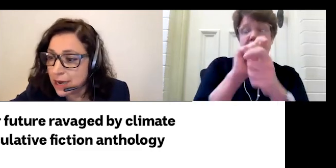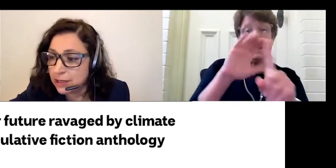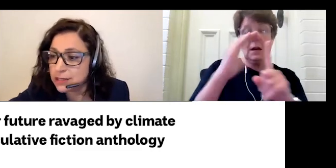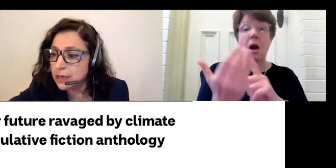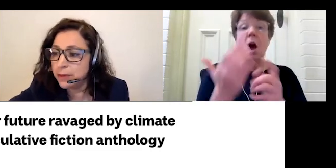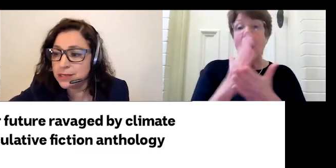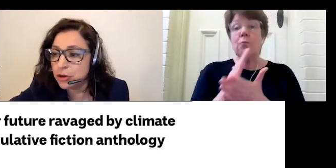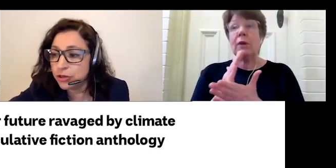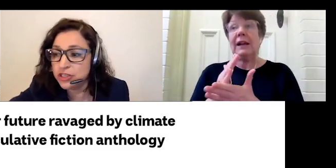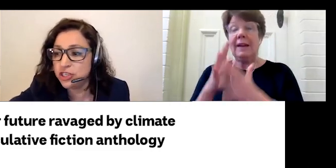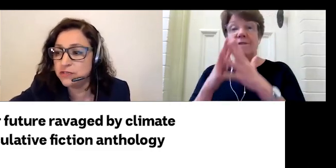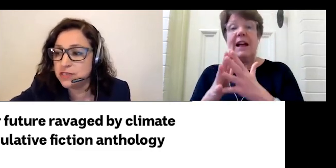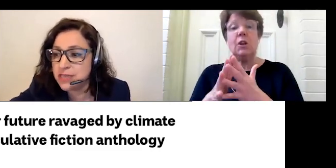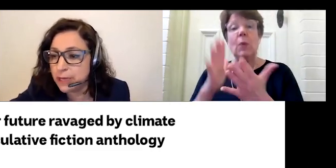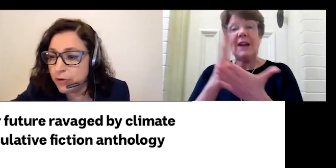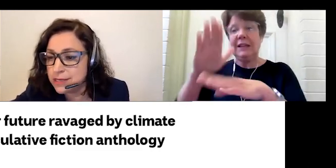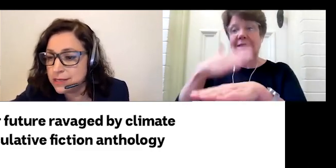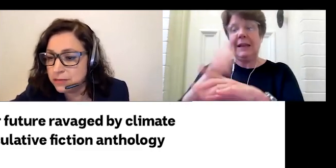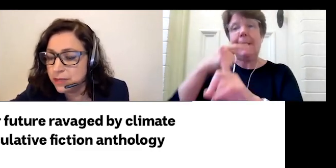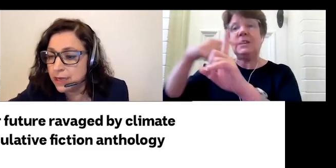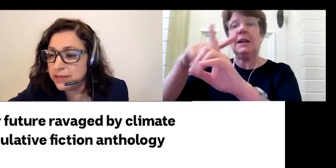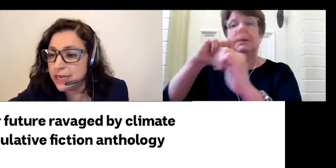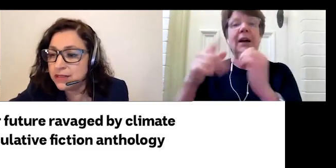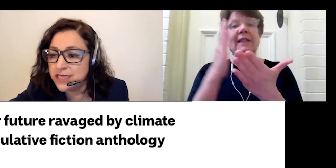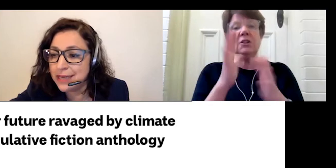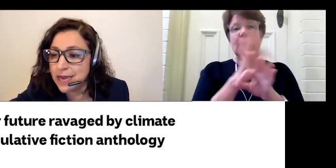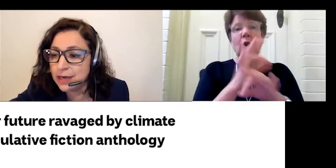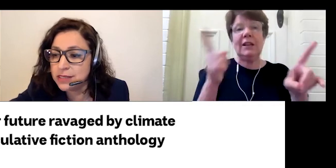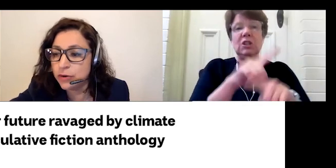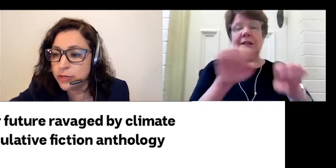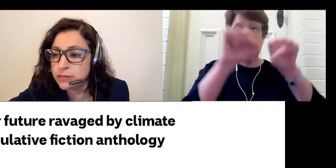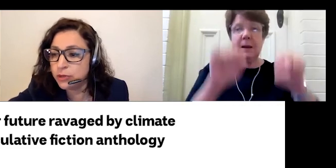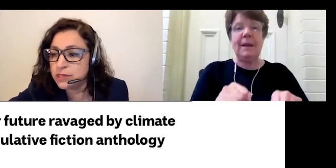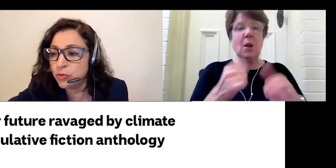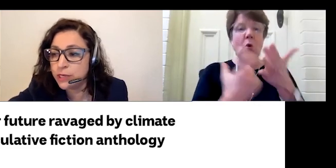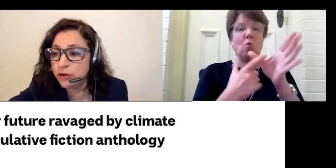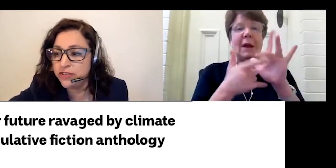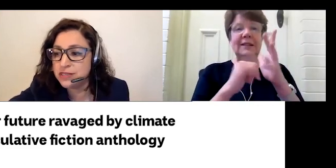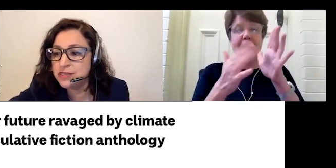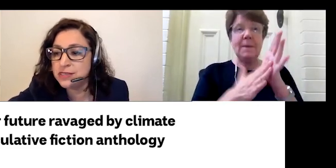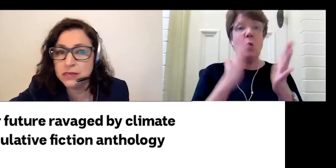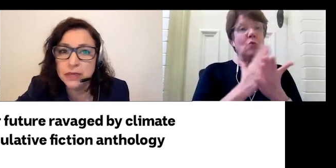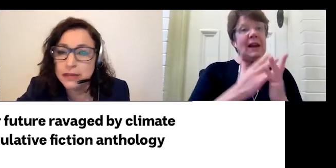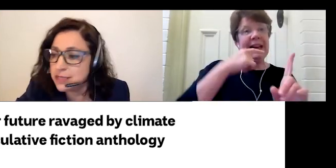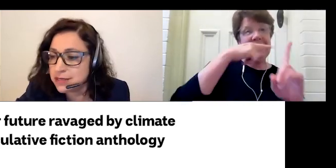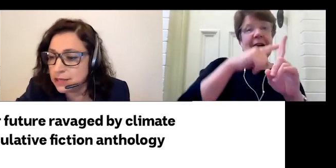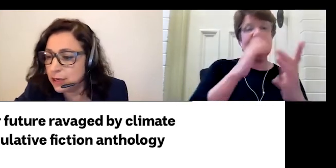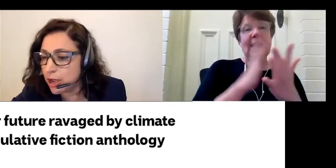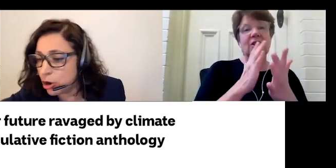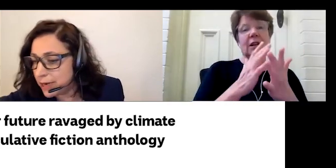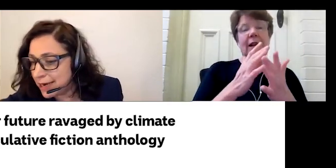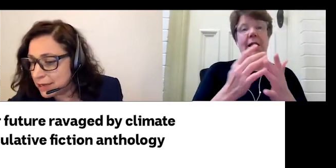imposing targets, but it's not going to shift systemic racism. At the end of the day, targets are a response that retrofits a system that